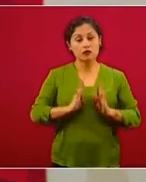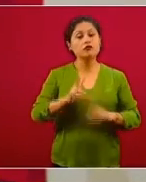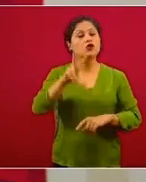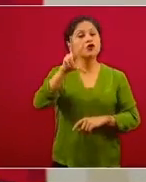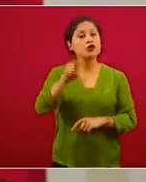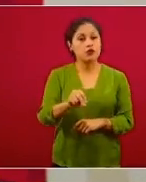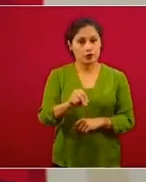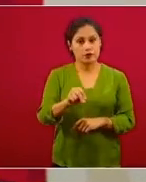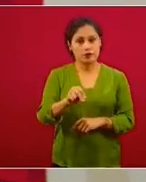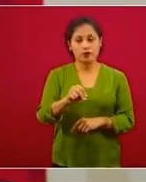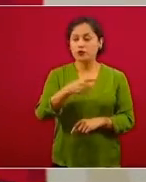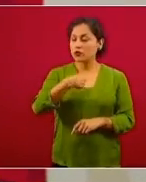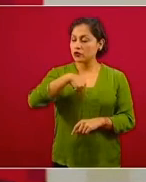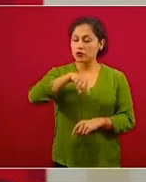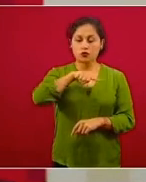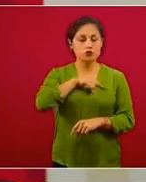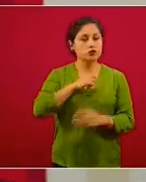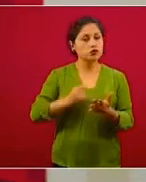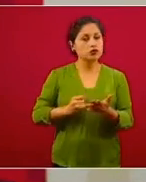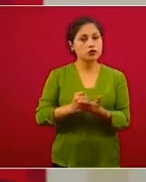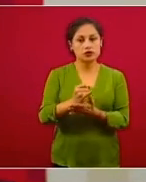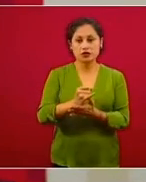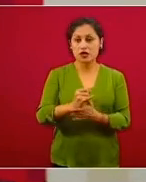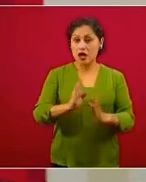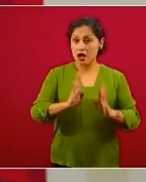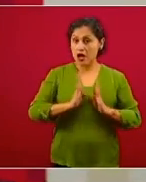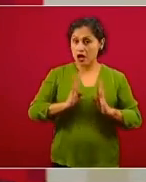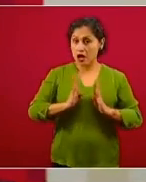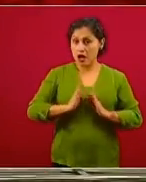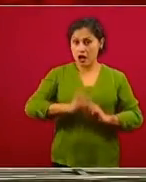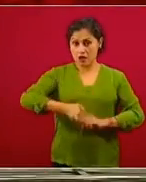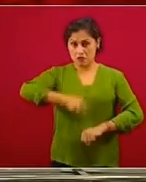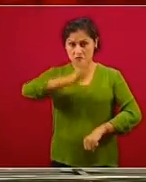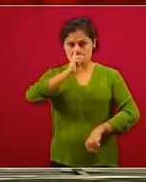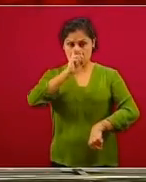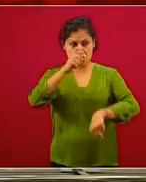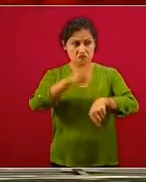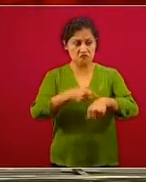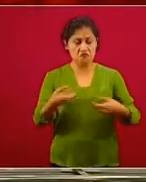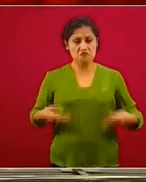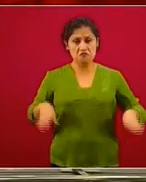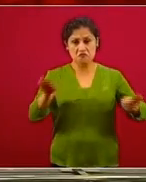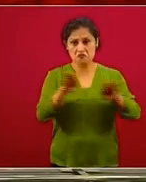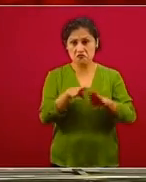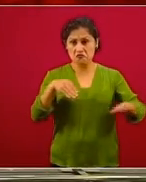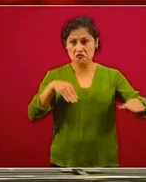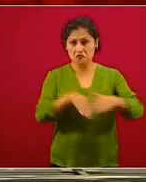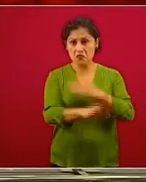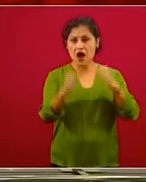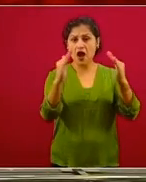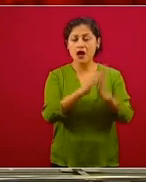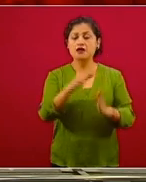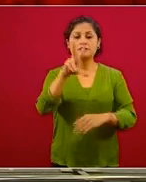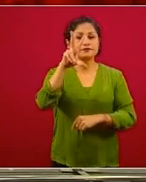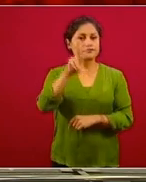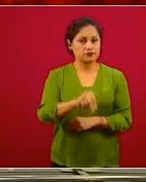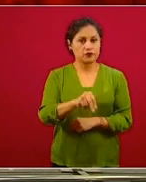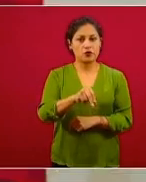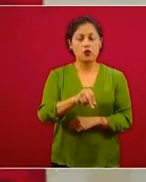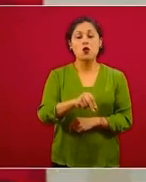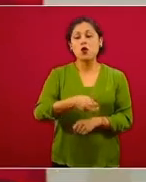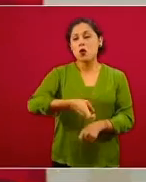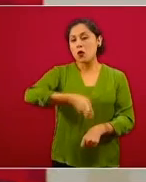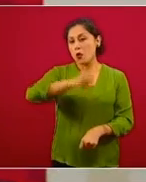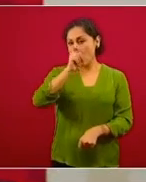to militarize. We're not bringing in the military to make people stay at home. We're not going to be